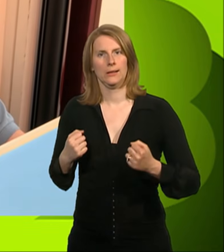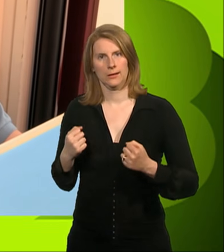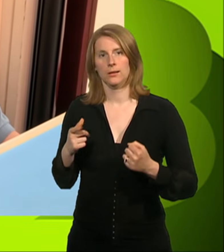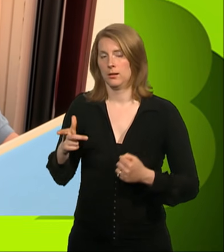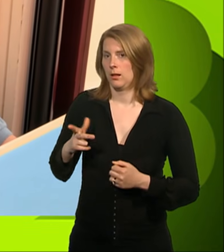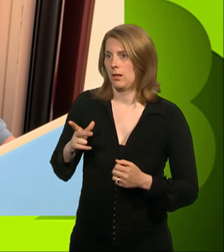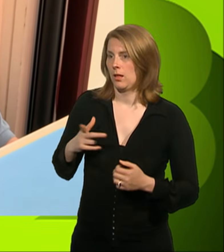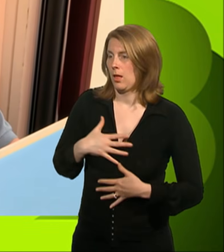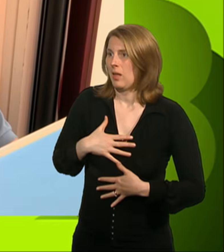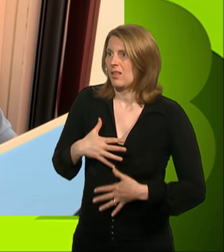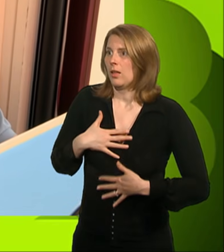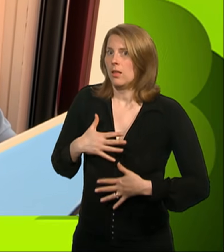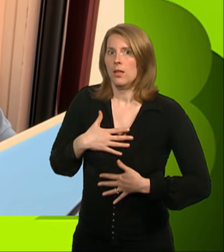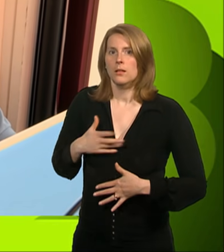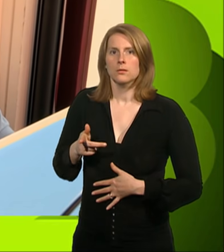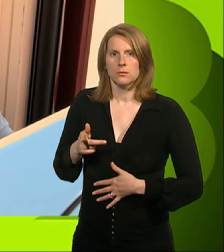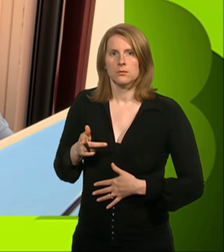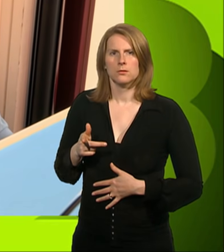Is that all right?